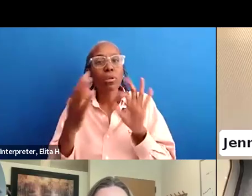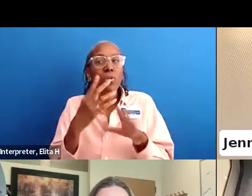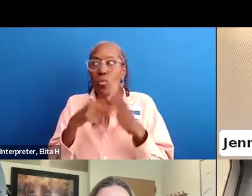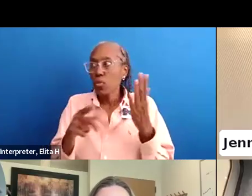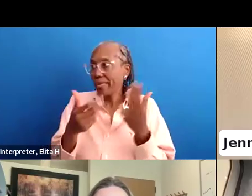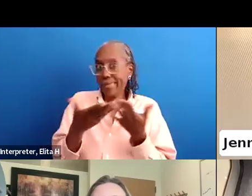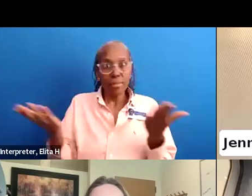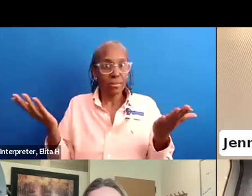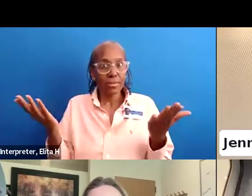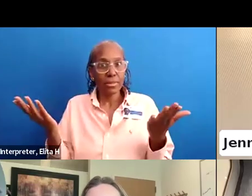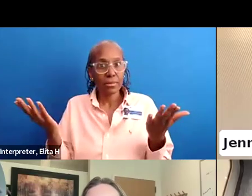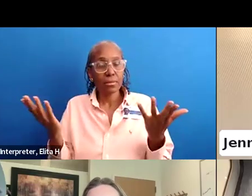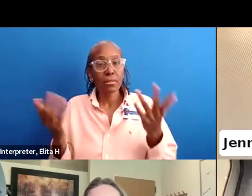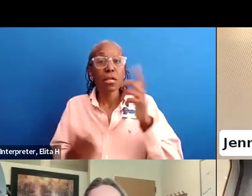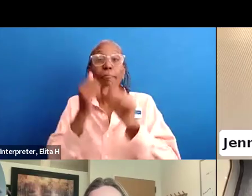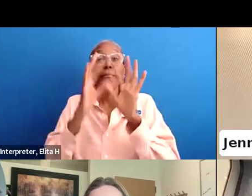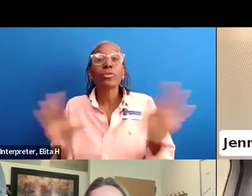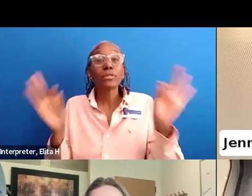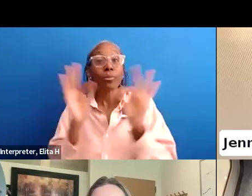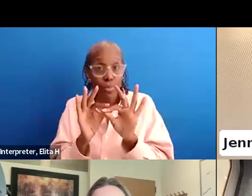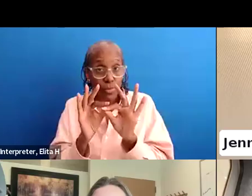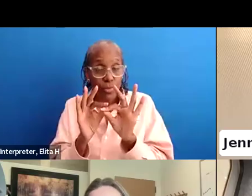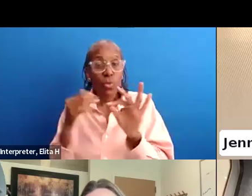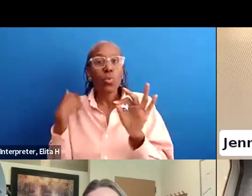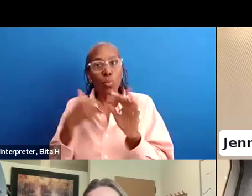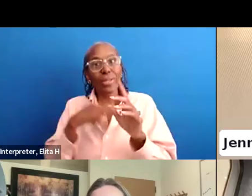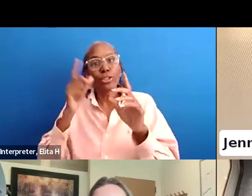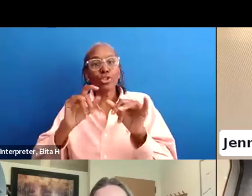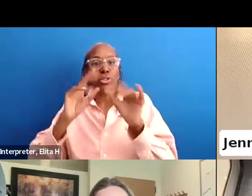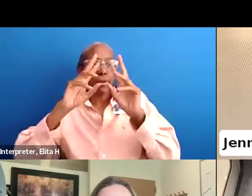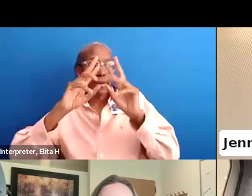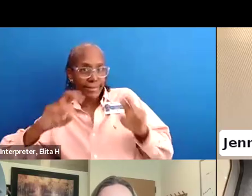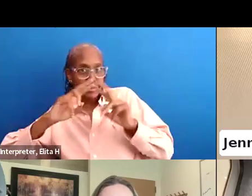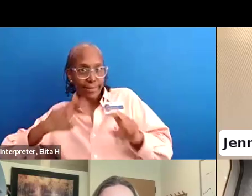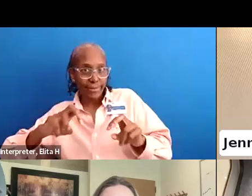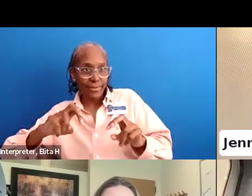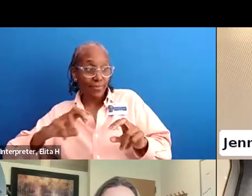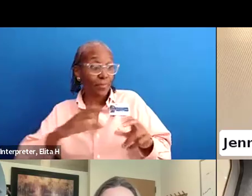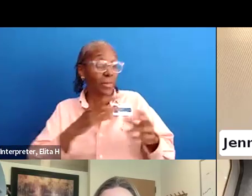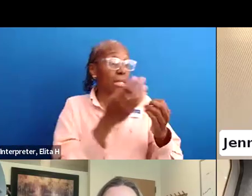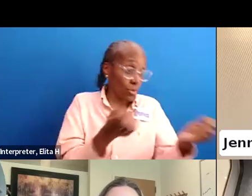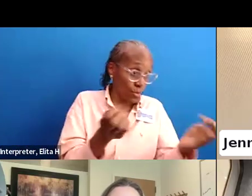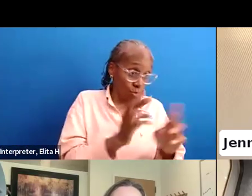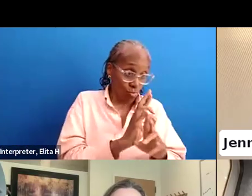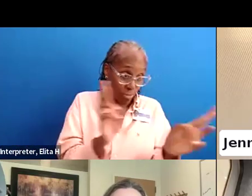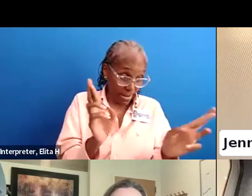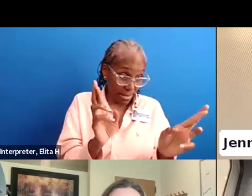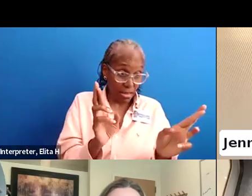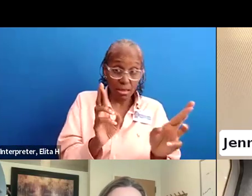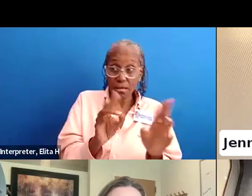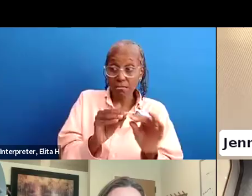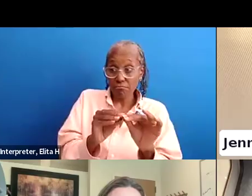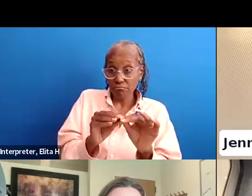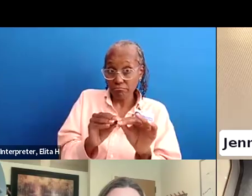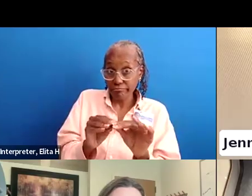of things that are most important that we should be assessing to make sure that when these devices are out on the market